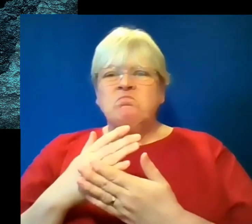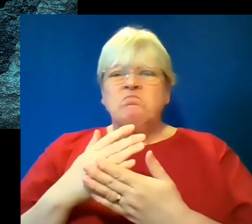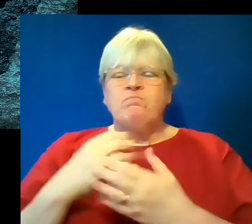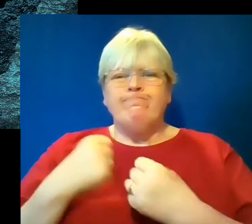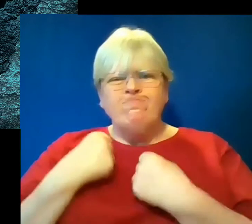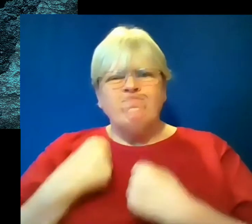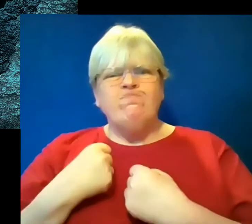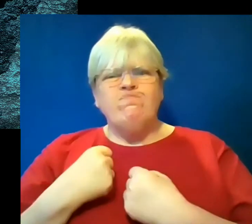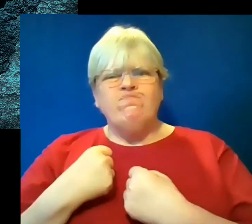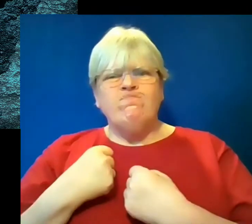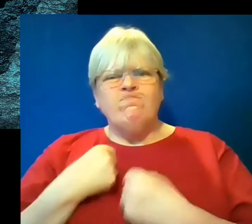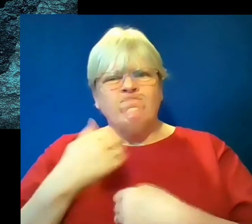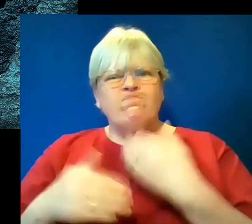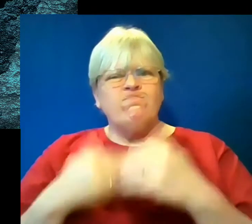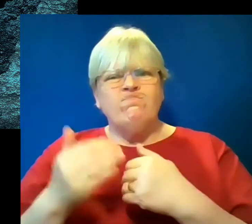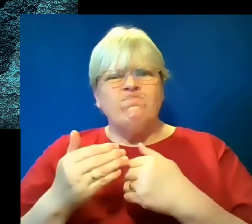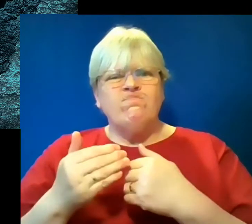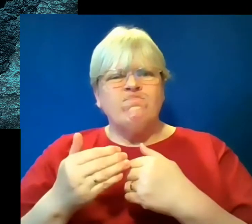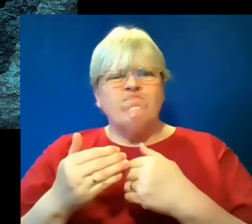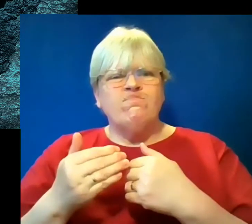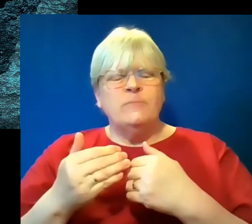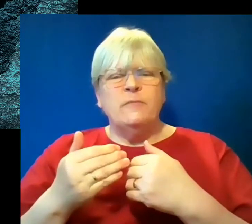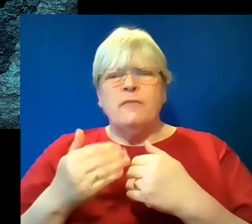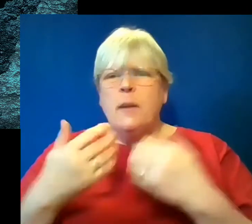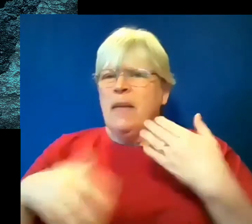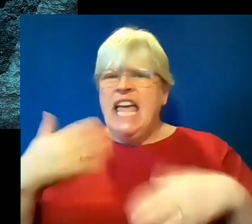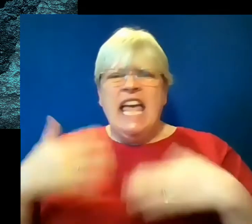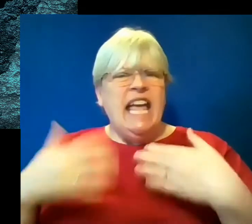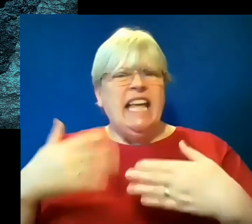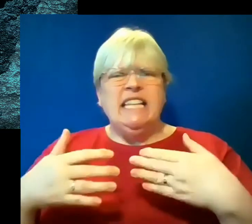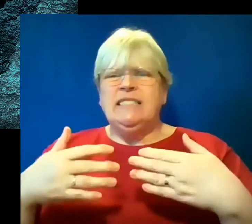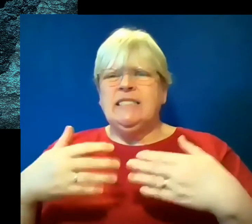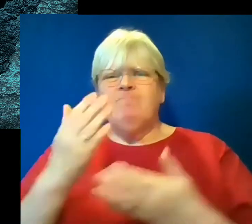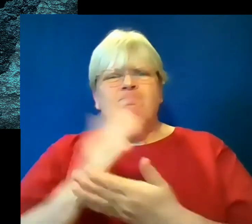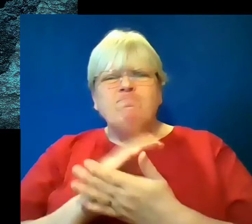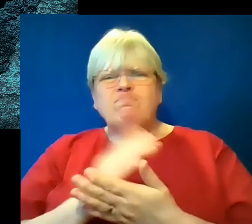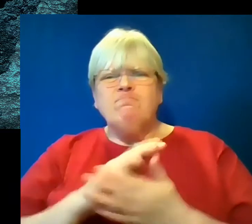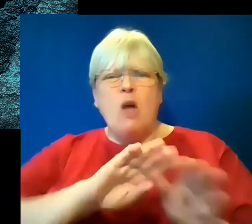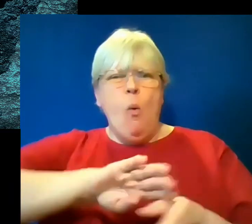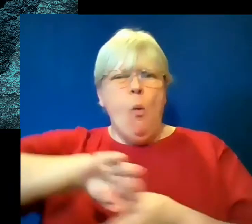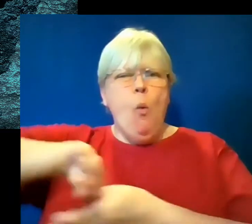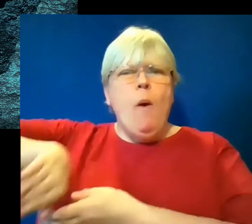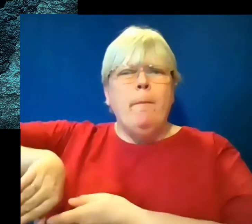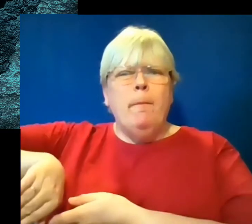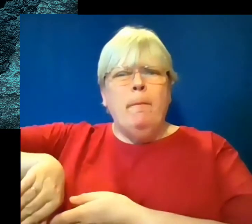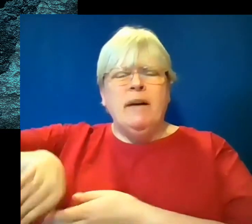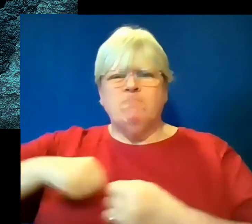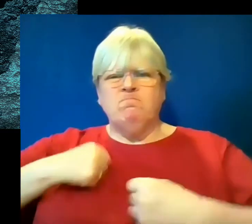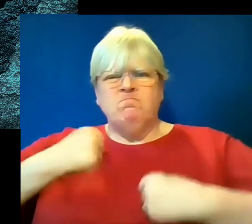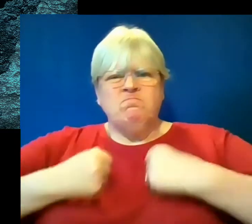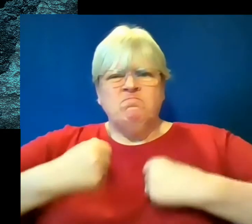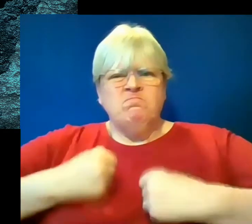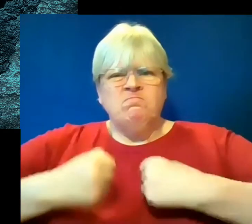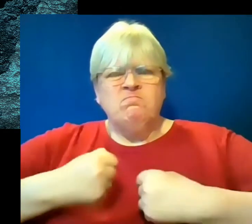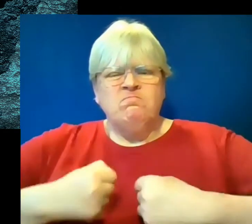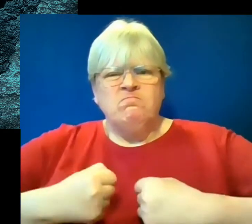determined to put all pain and all doubt aside in her sort of fervent quest